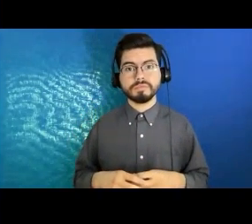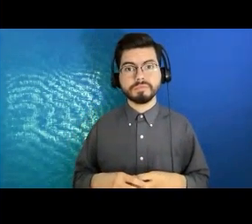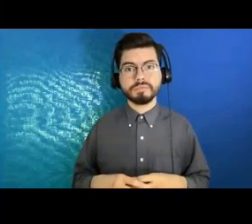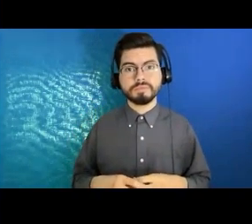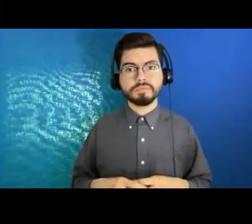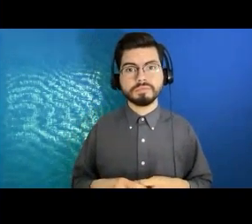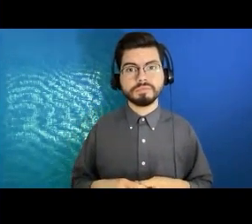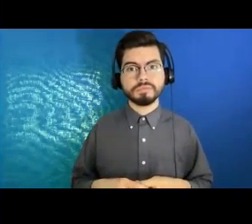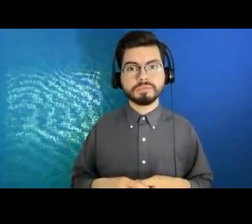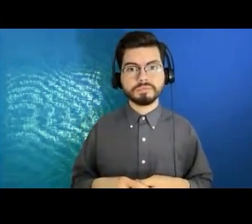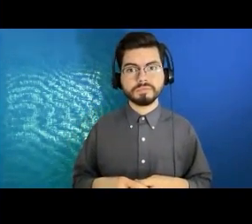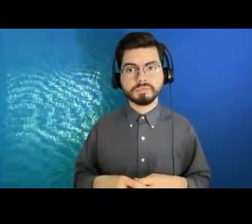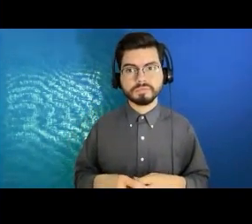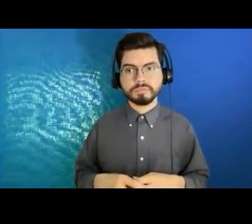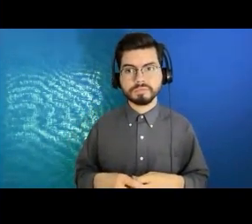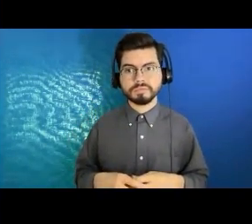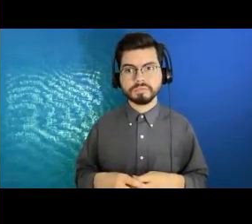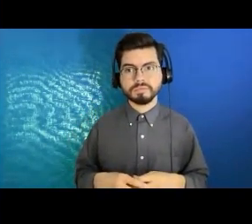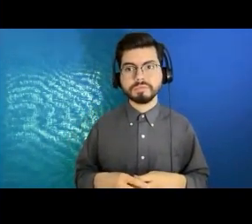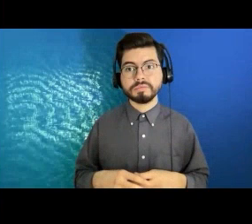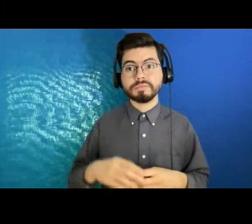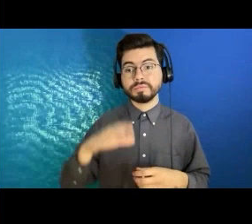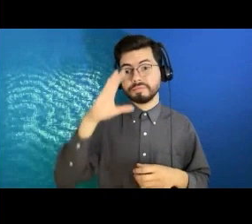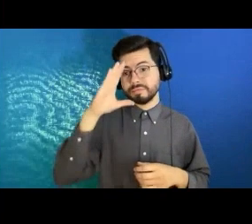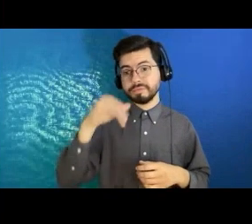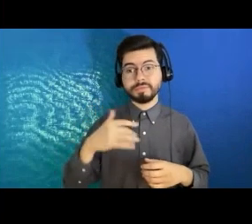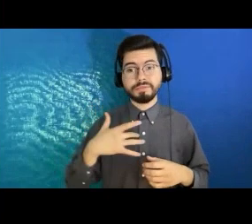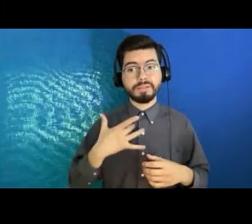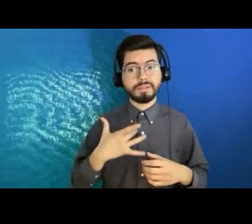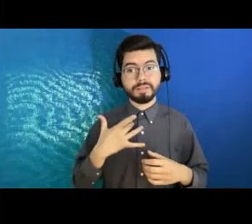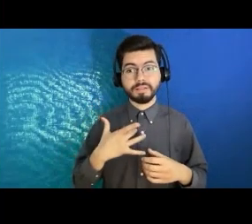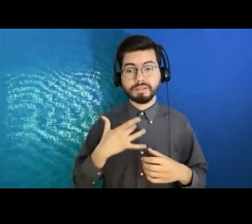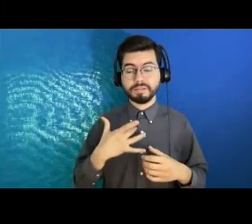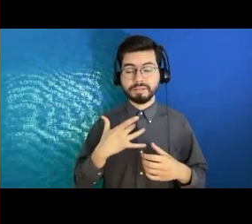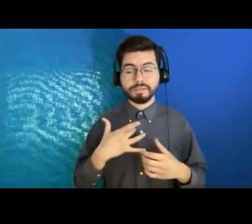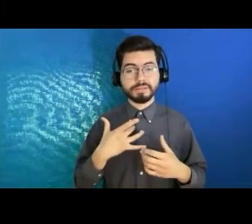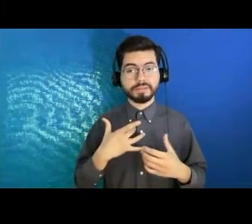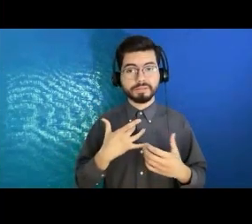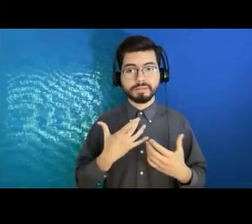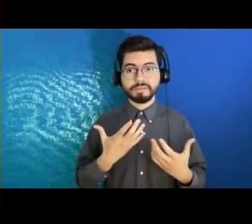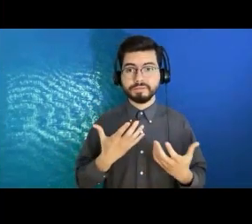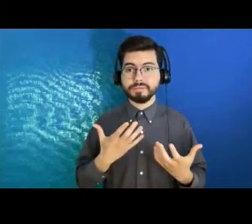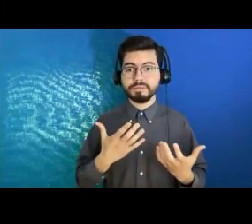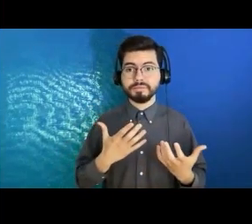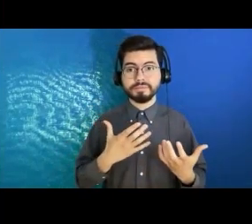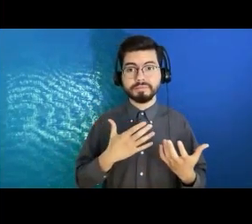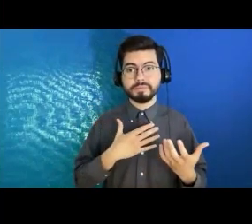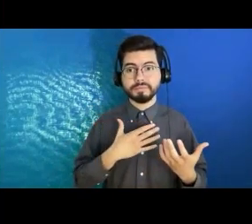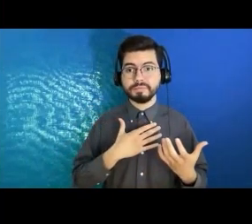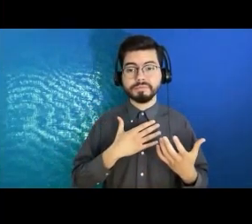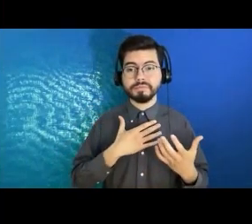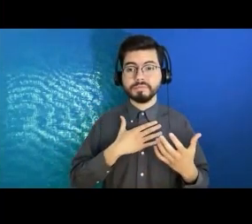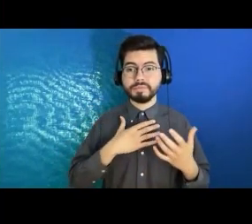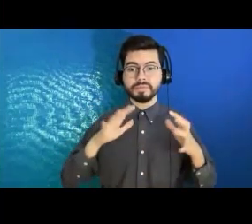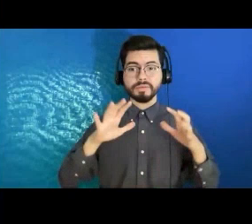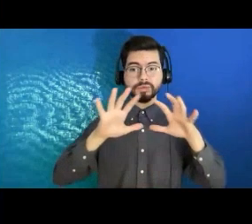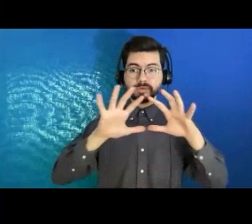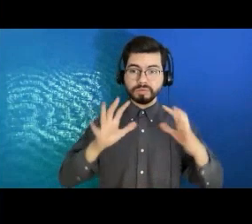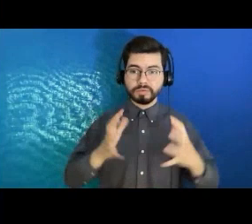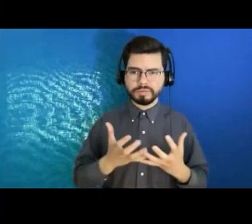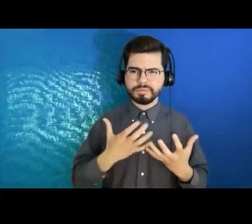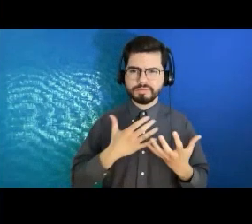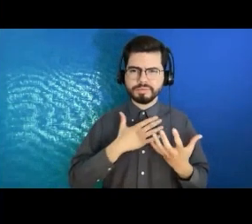Something that's I kind of was my world has been retooling bison management for the park or helping to